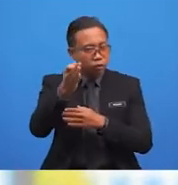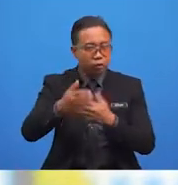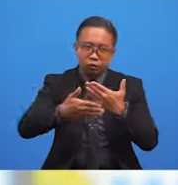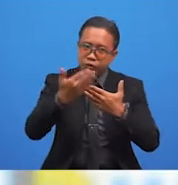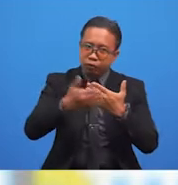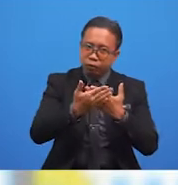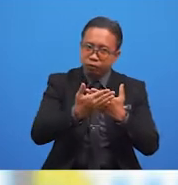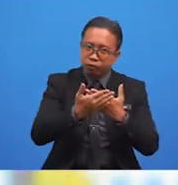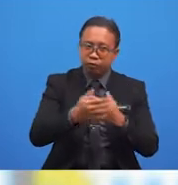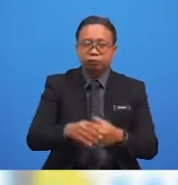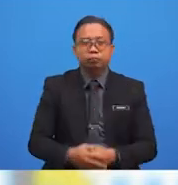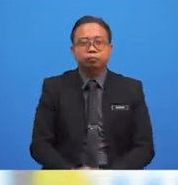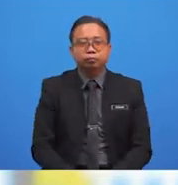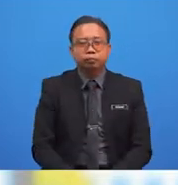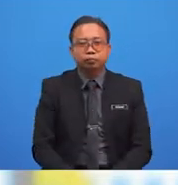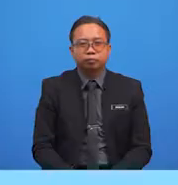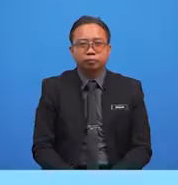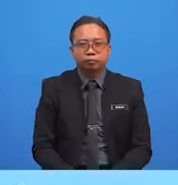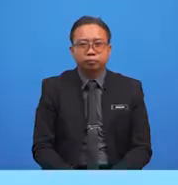the other clause.